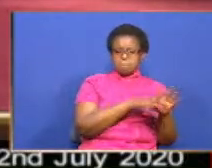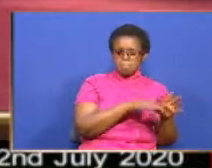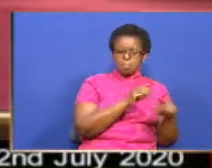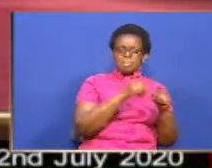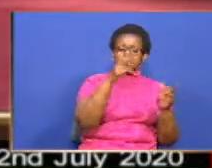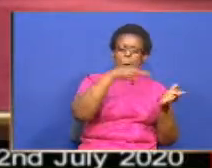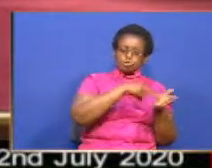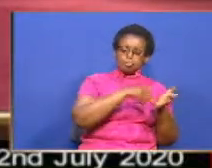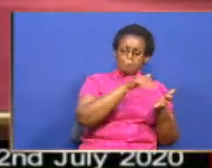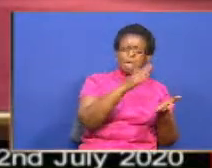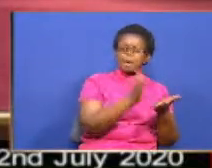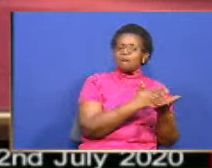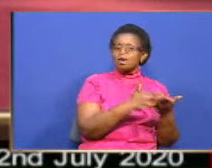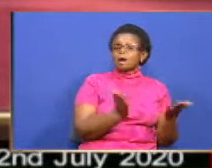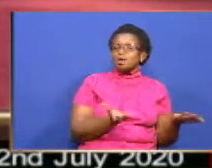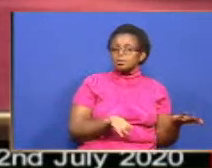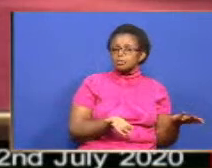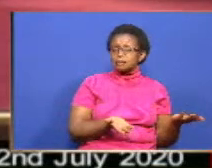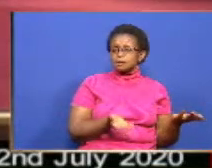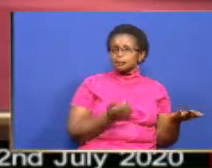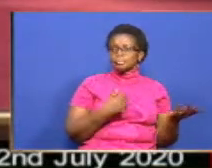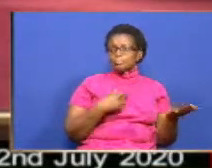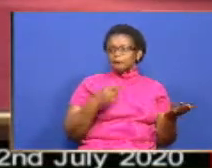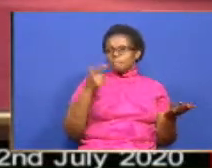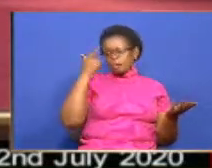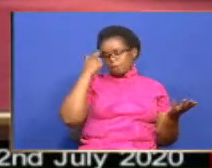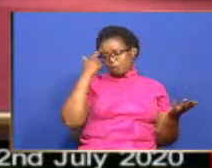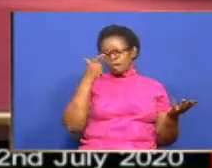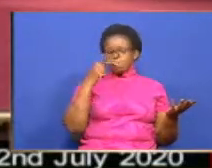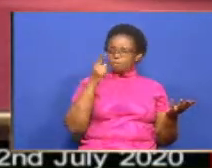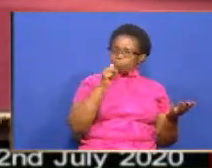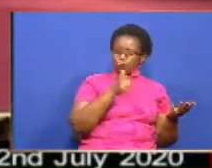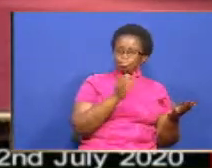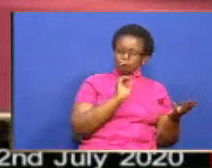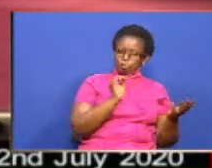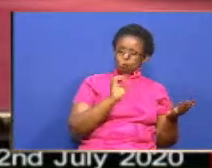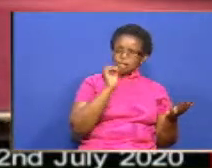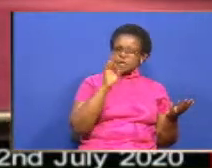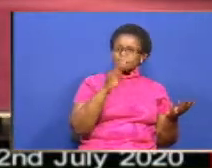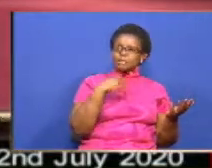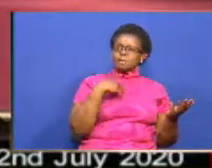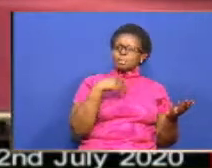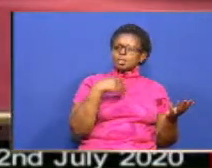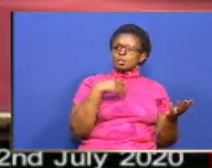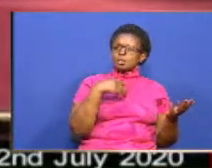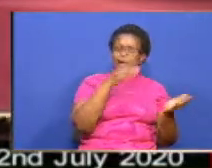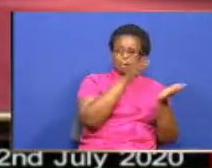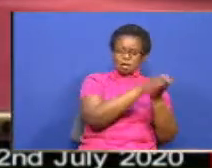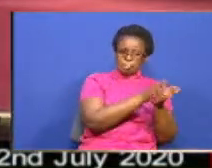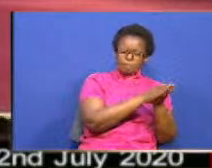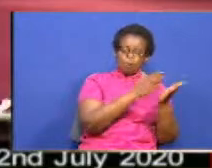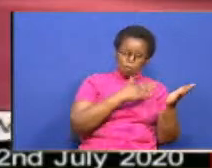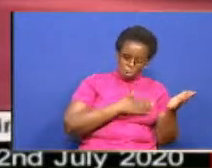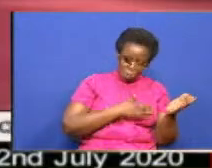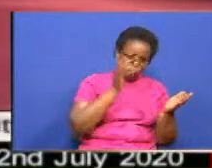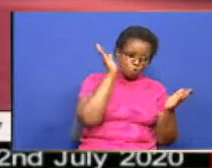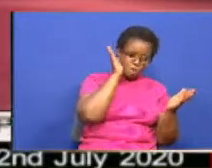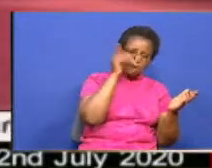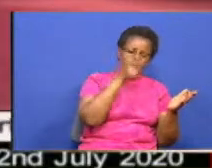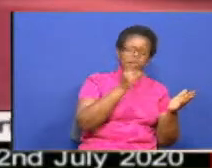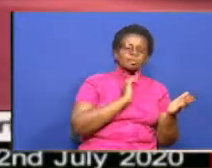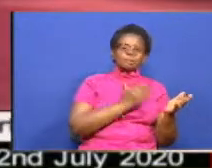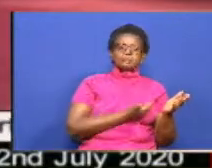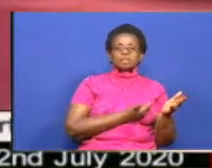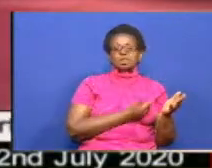vacant. Because again, I think it would not be tidy to keep Honorable Duale in that committee. I think it just